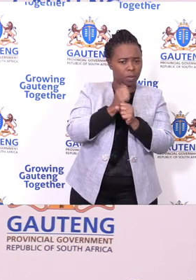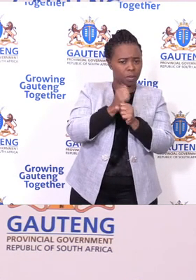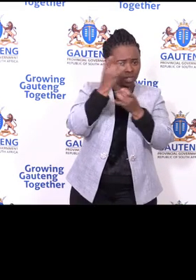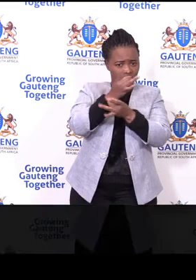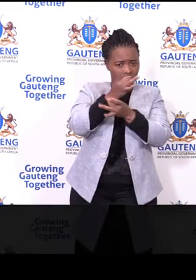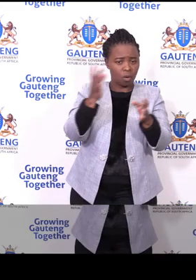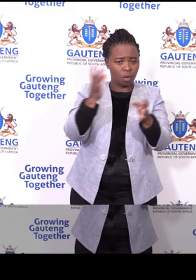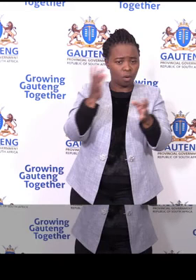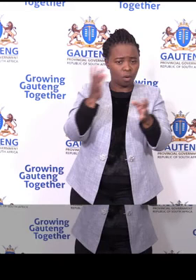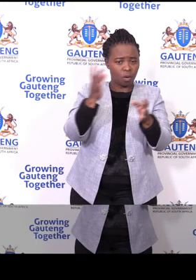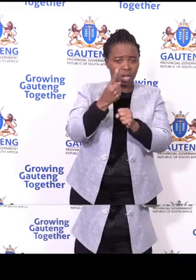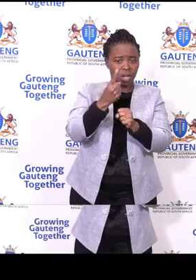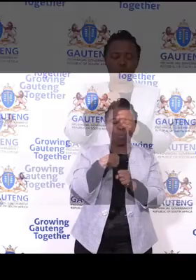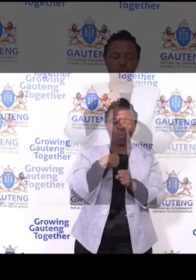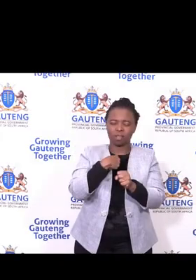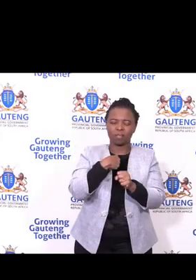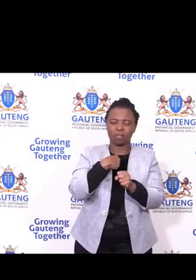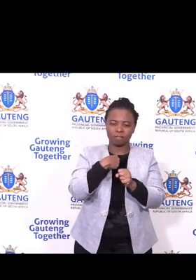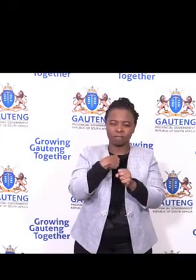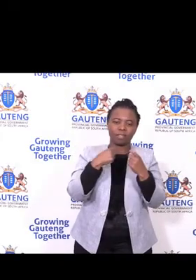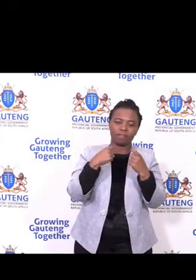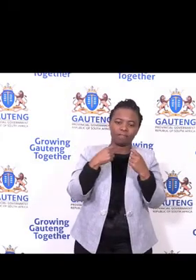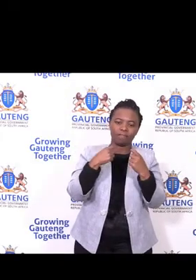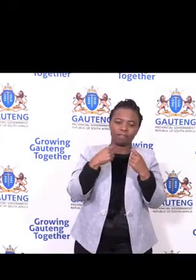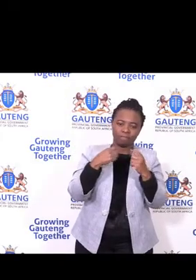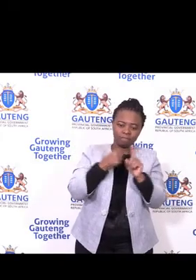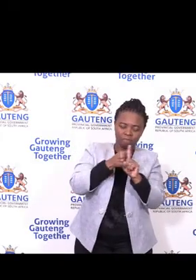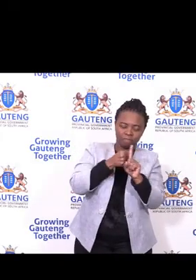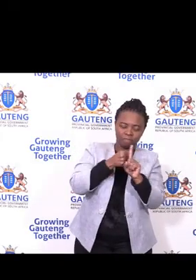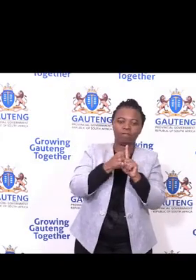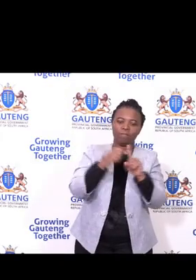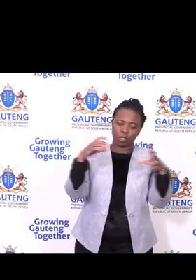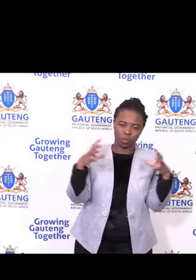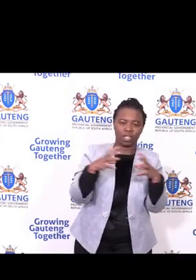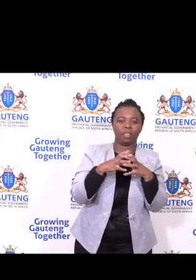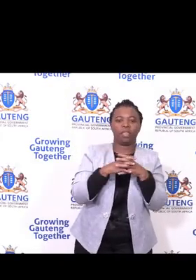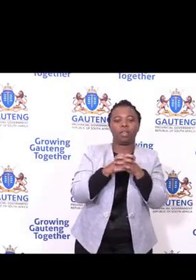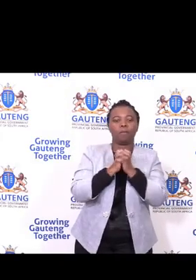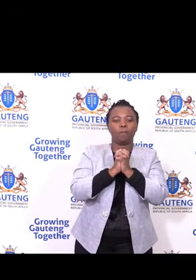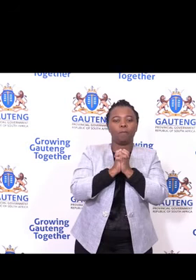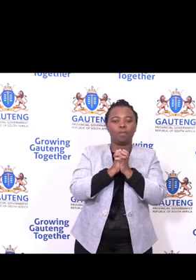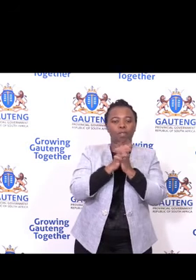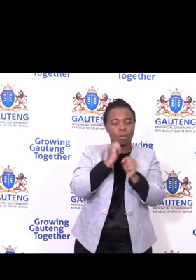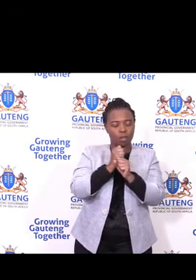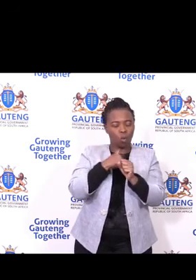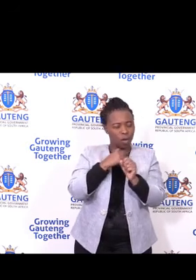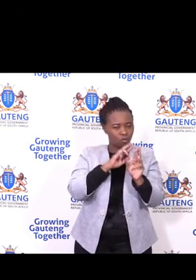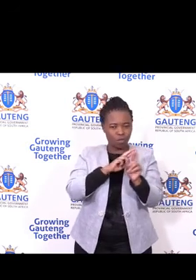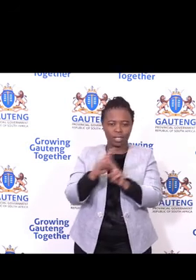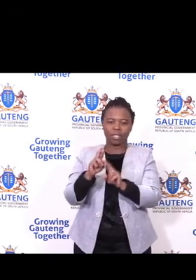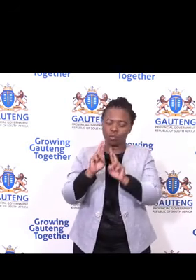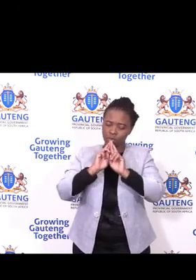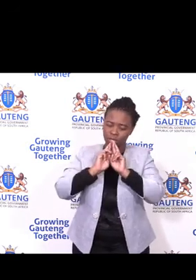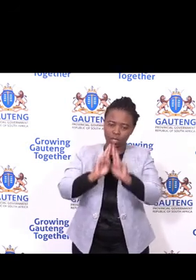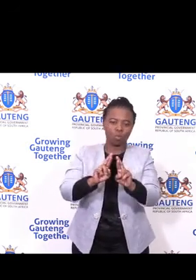are weathering the storm. Together we should be able to roll with the punches to make sure that we are able to respond in